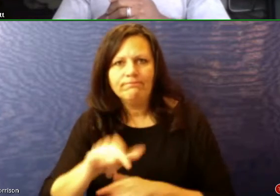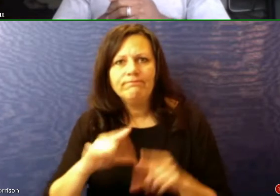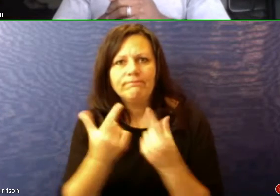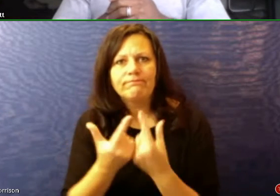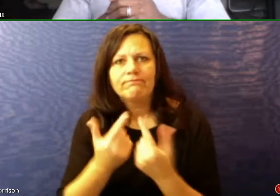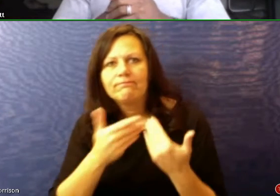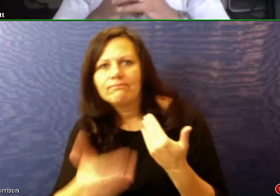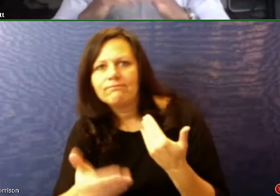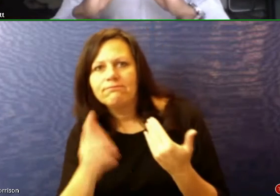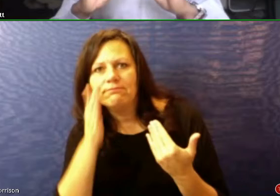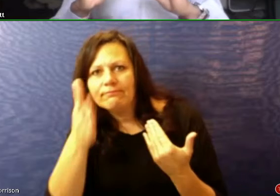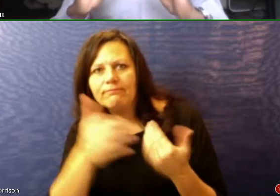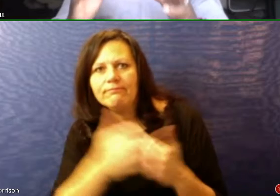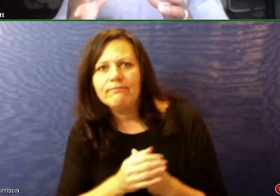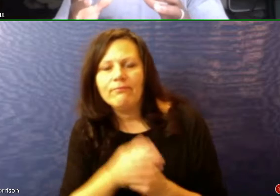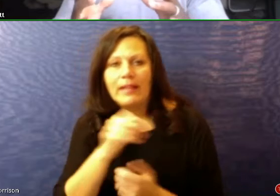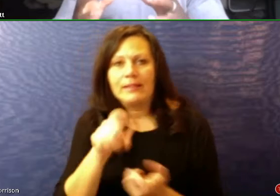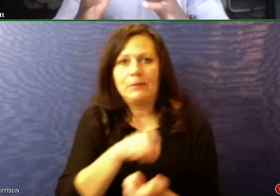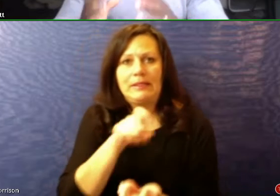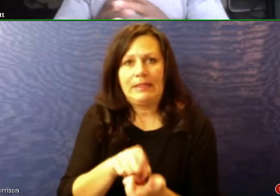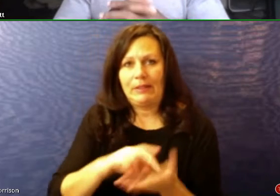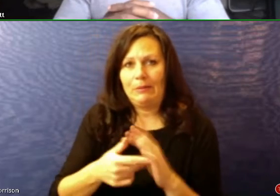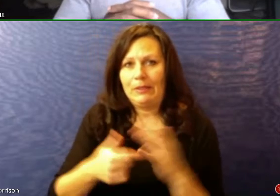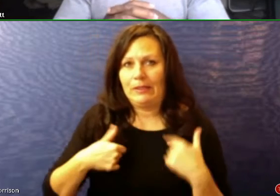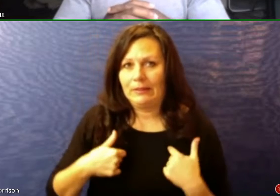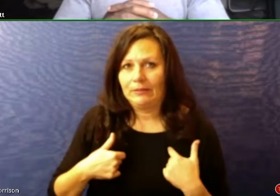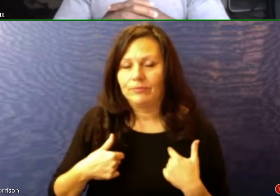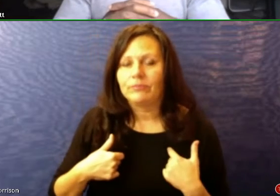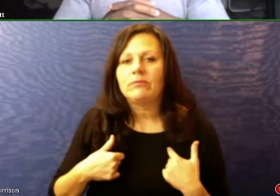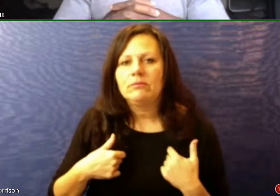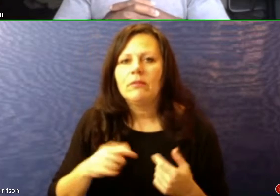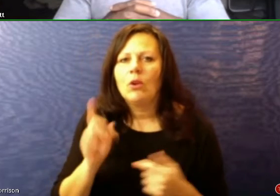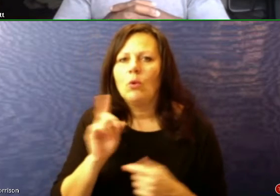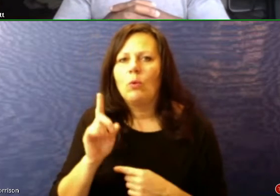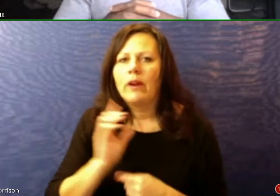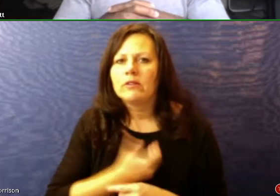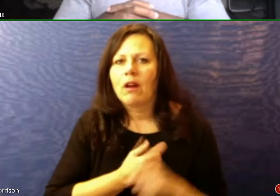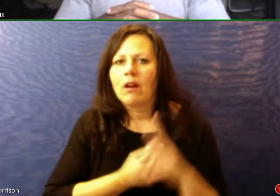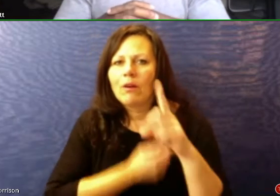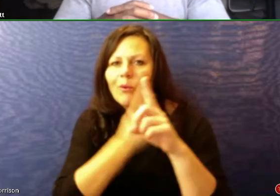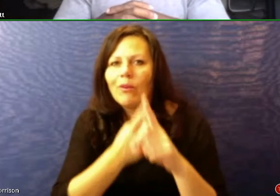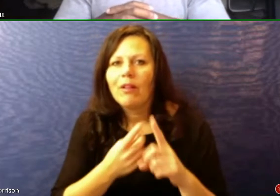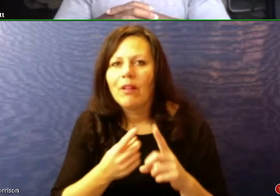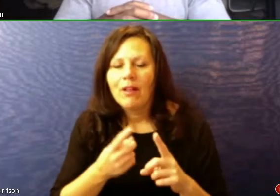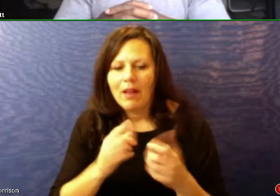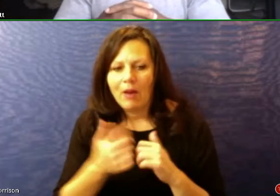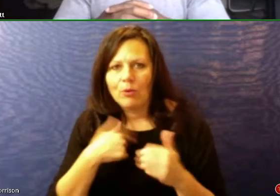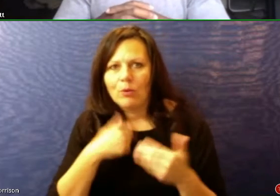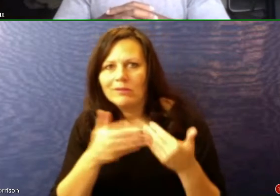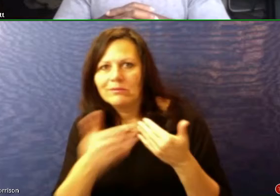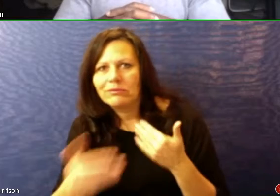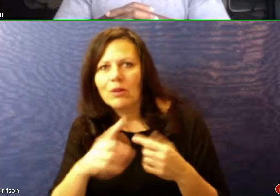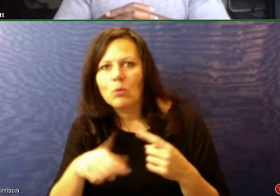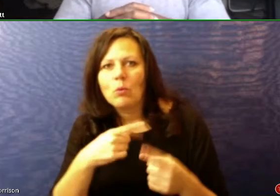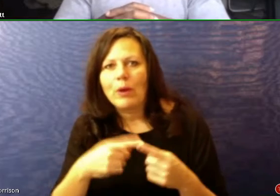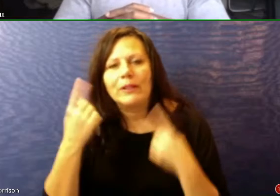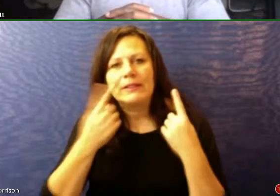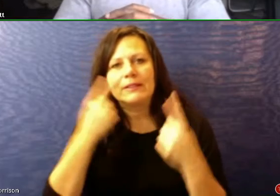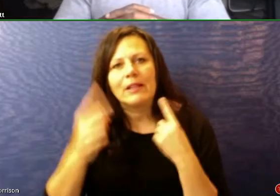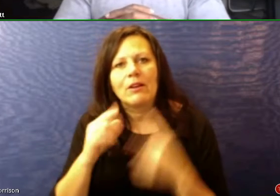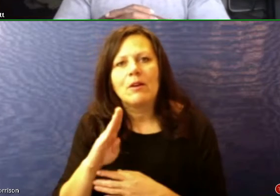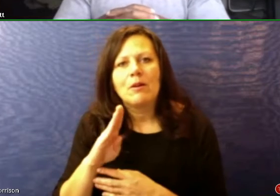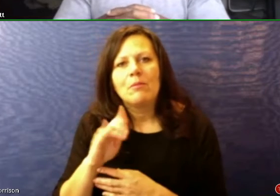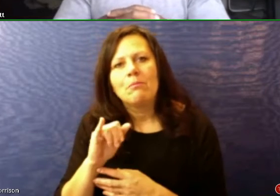specifically, what I mean is where we're going when it pertains to engaging and investing in BIPOC and under-indexed